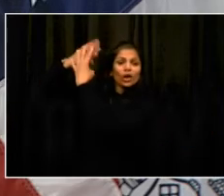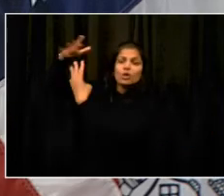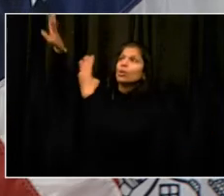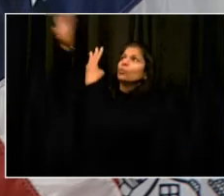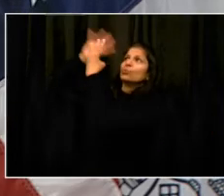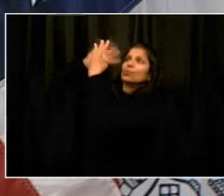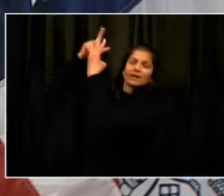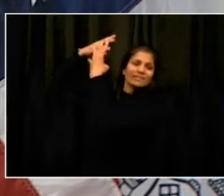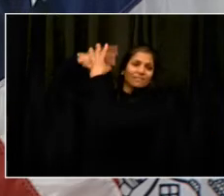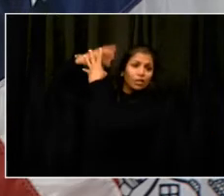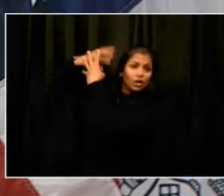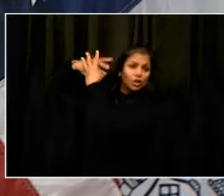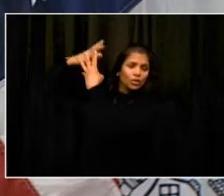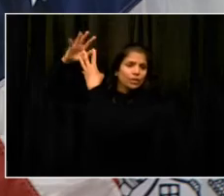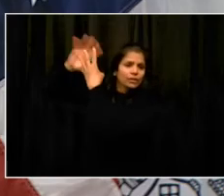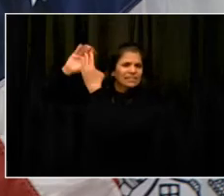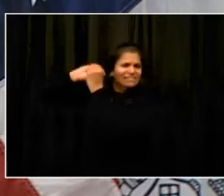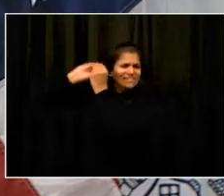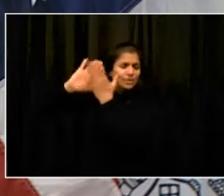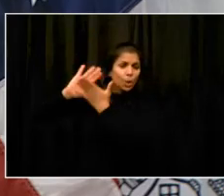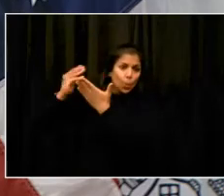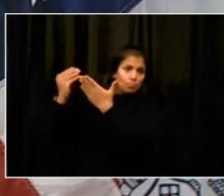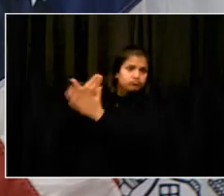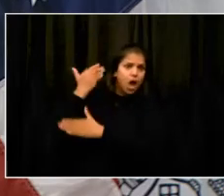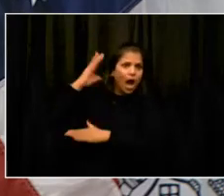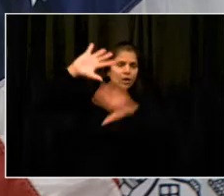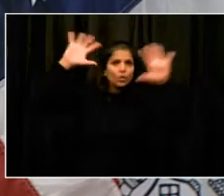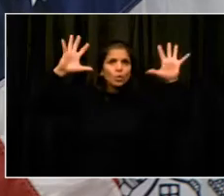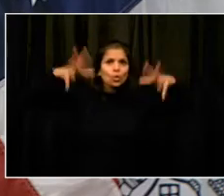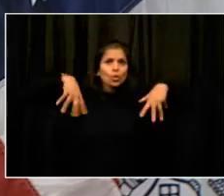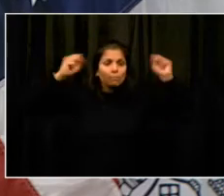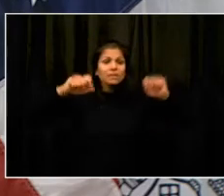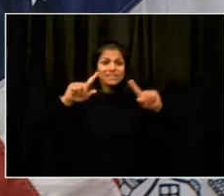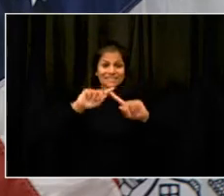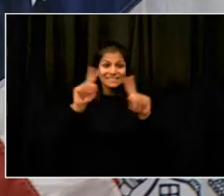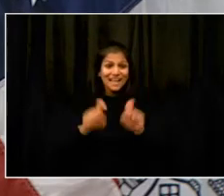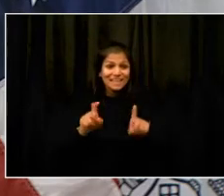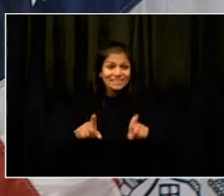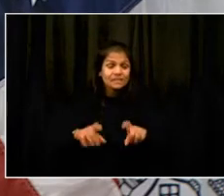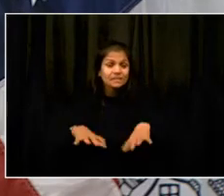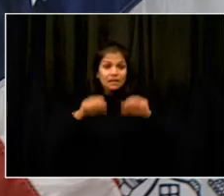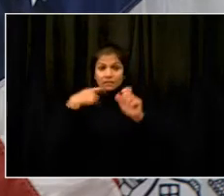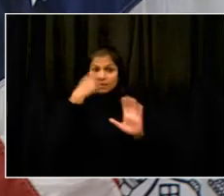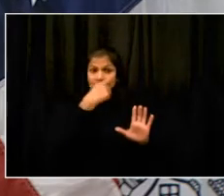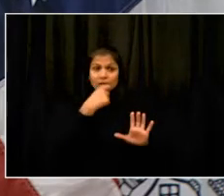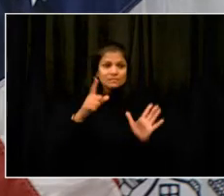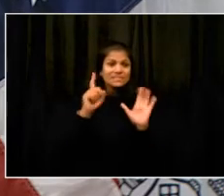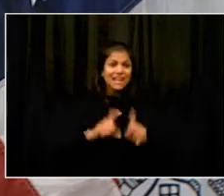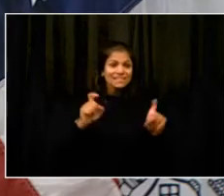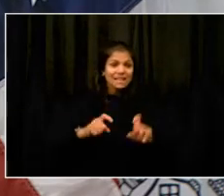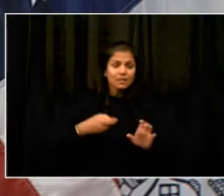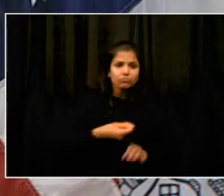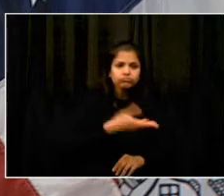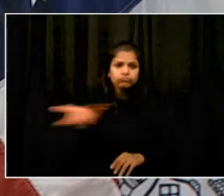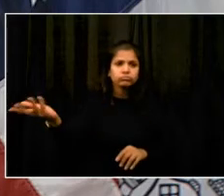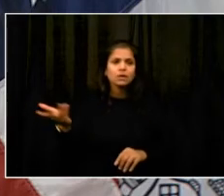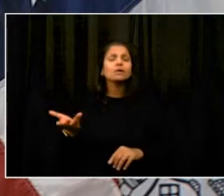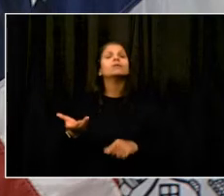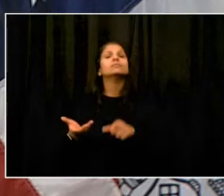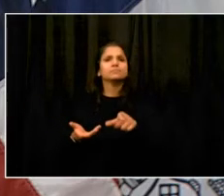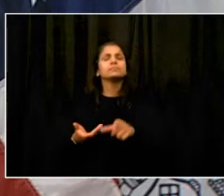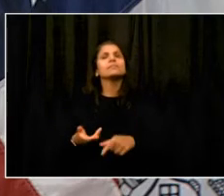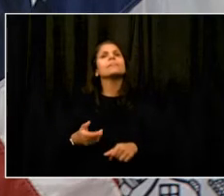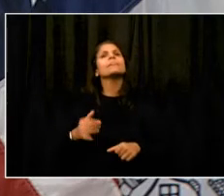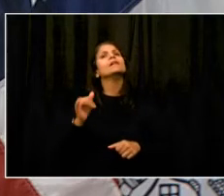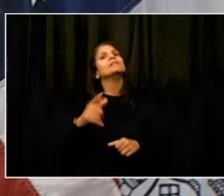Obviously, the school population, kids, educators, staff, are tested much more frequently than almost any other part of our